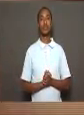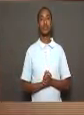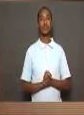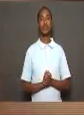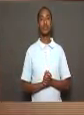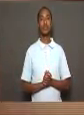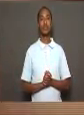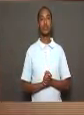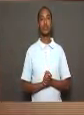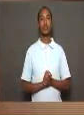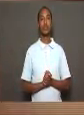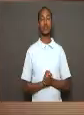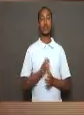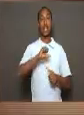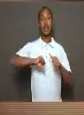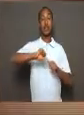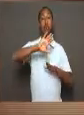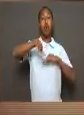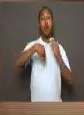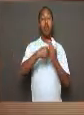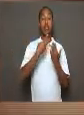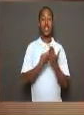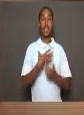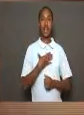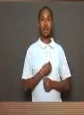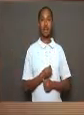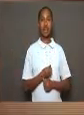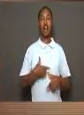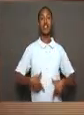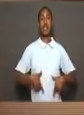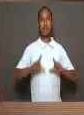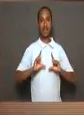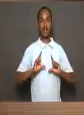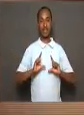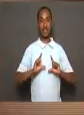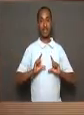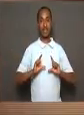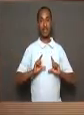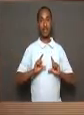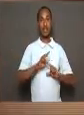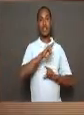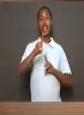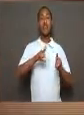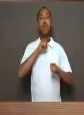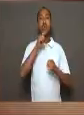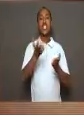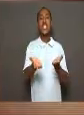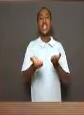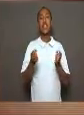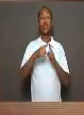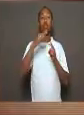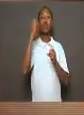Since the atoms of all of these elements are stable, they do not need to